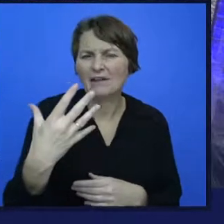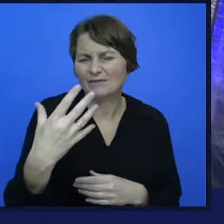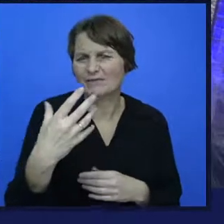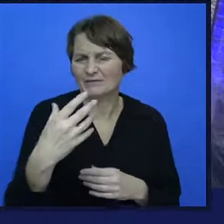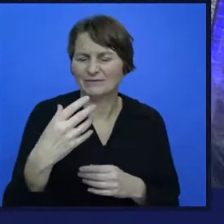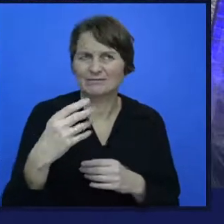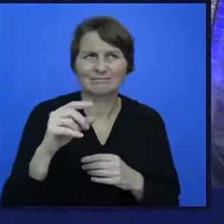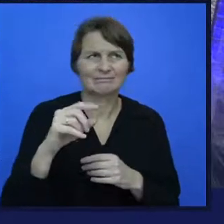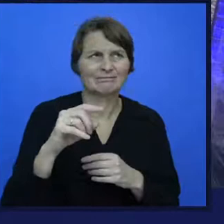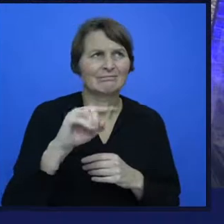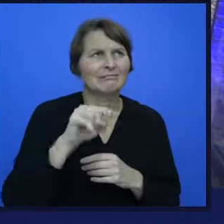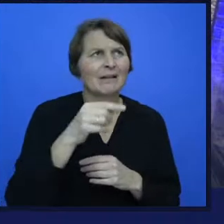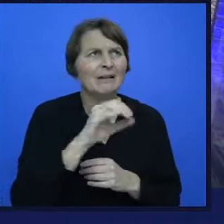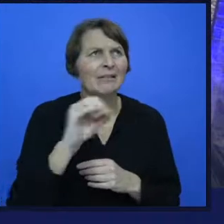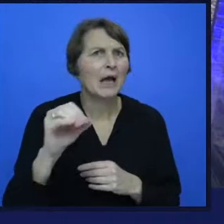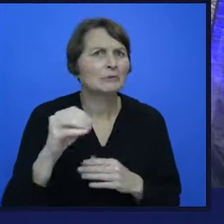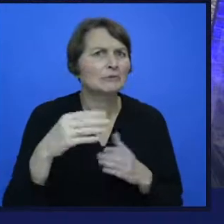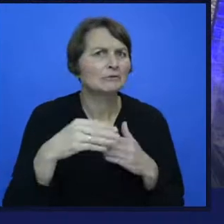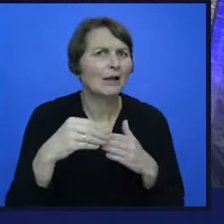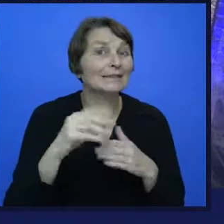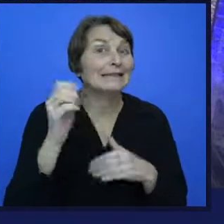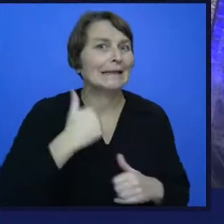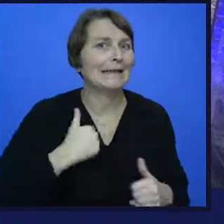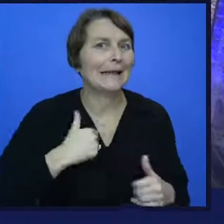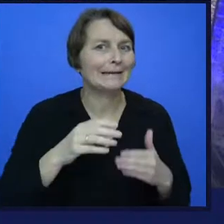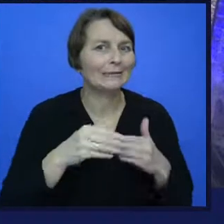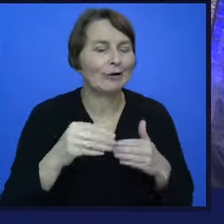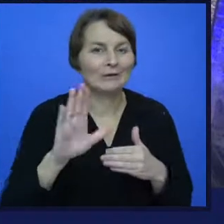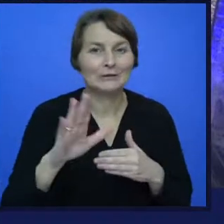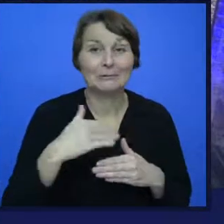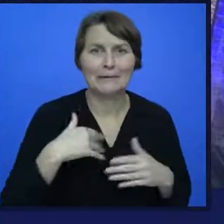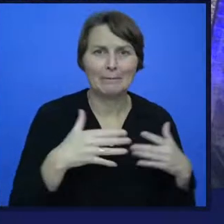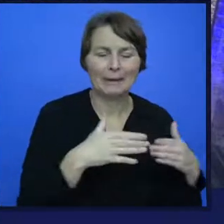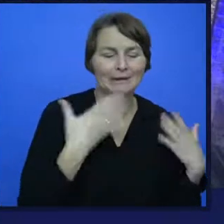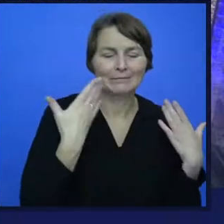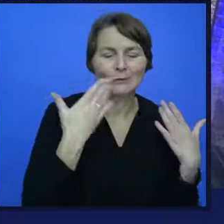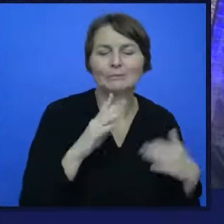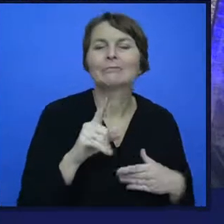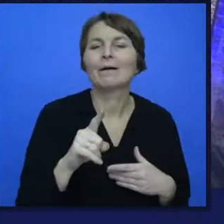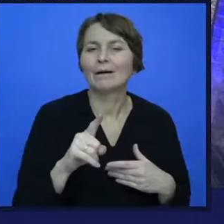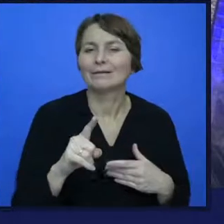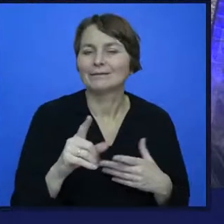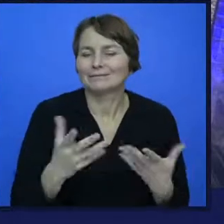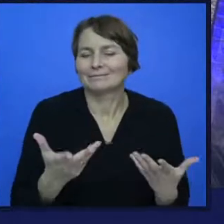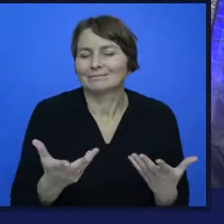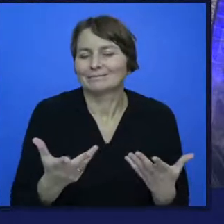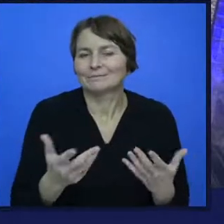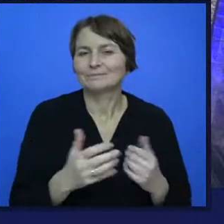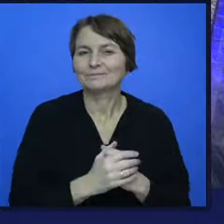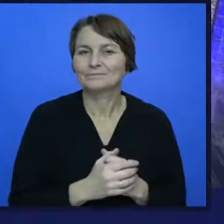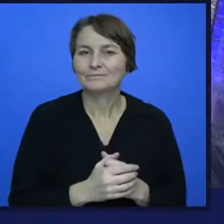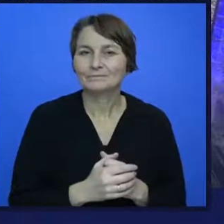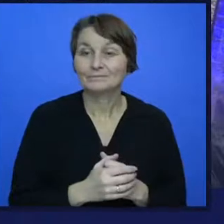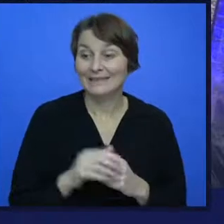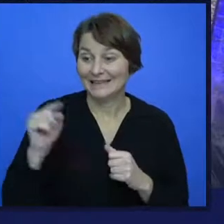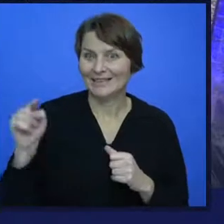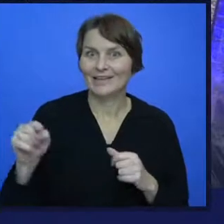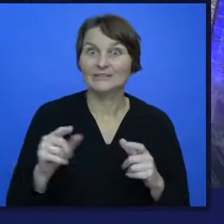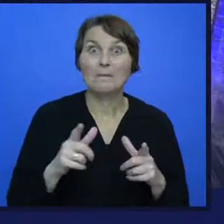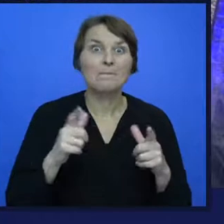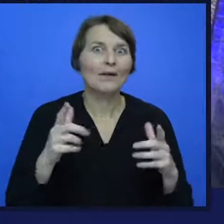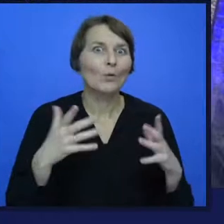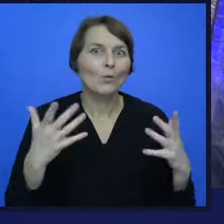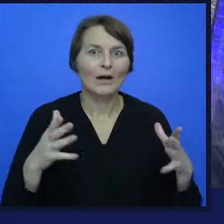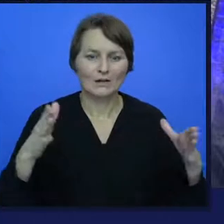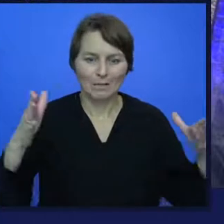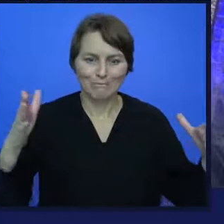I don't know what the transition would be into US or other currencies. The big thing is the cardboard box and